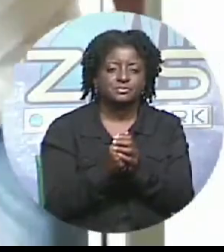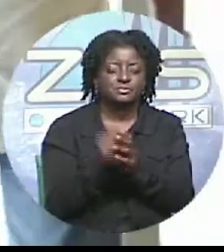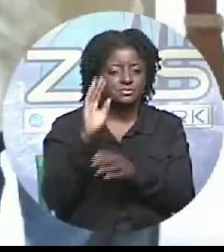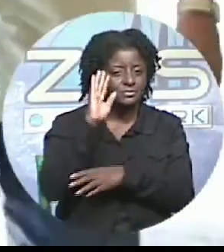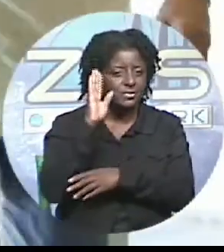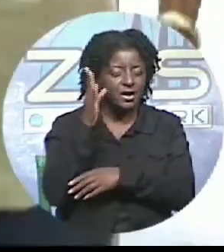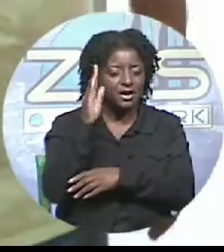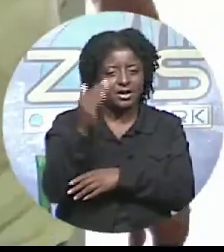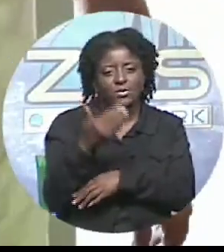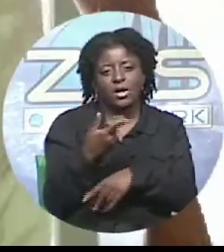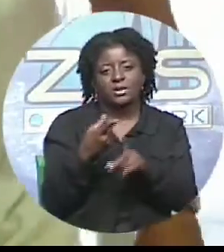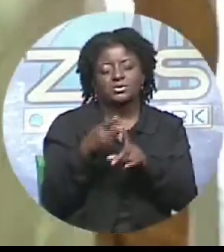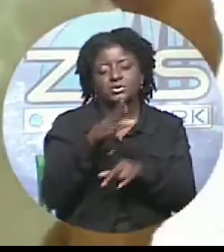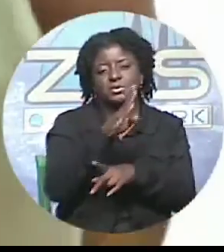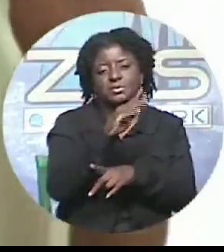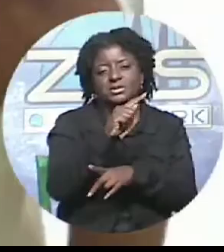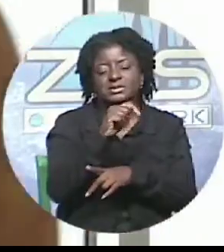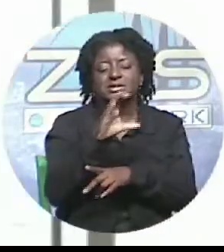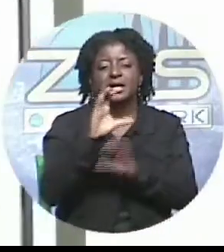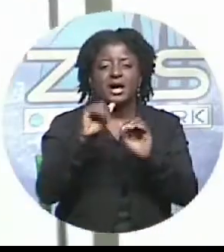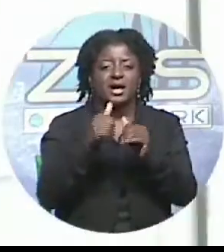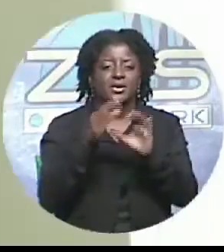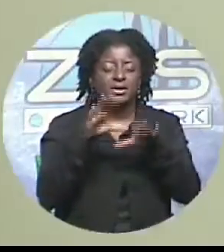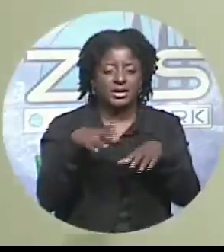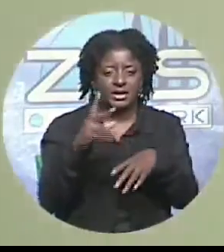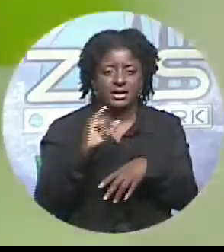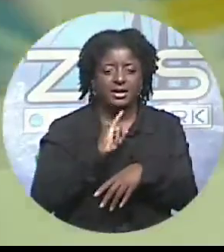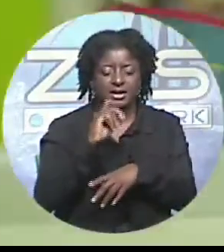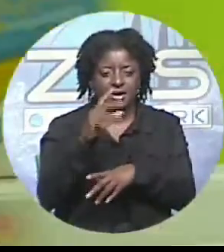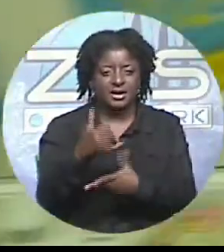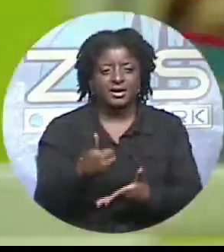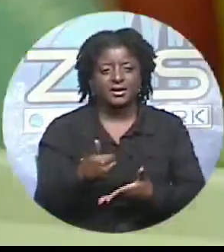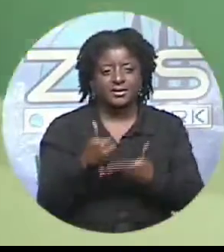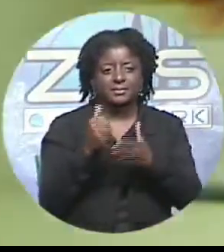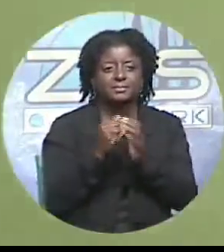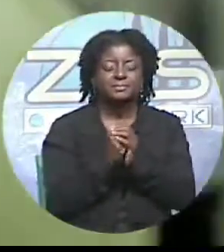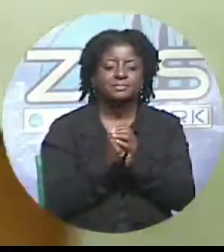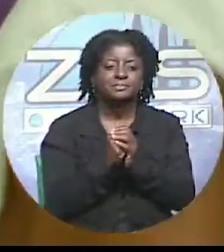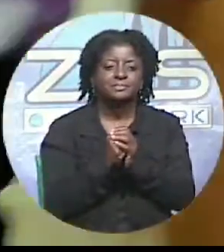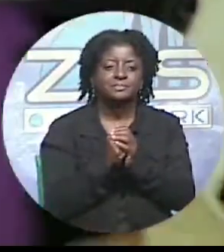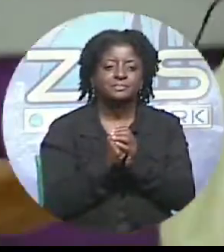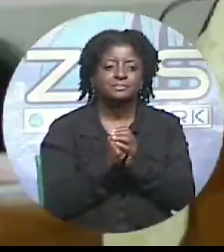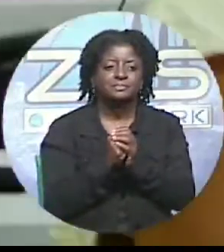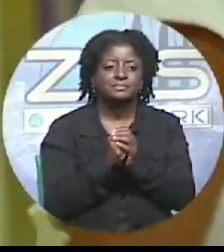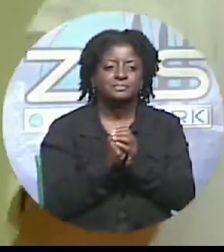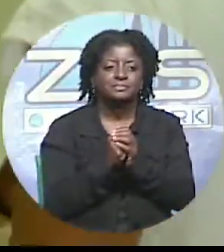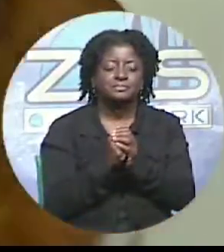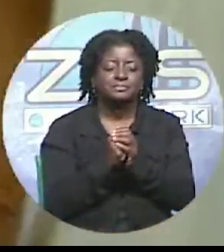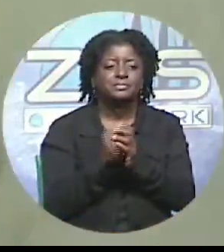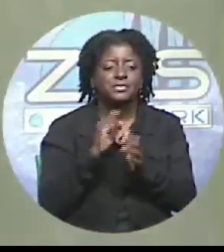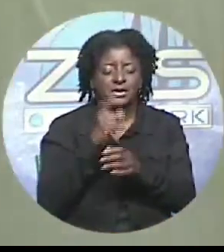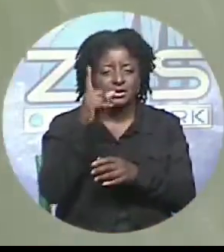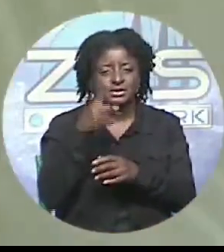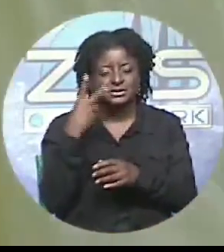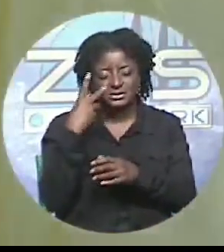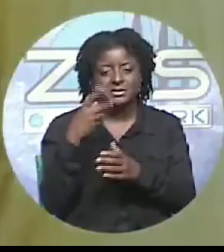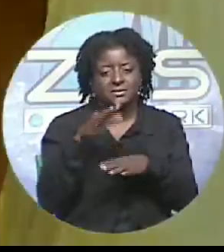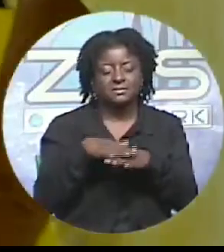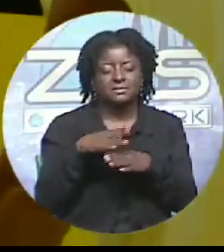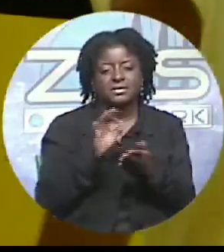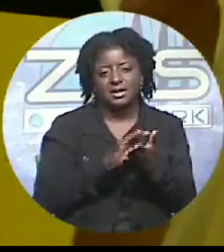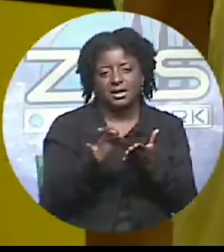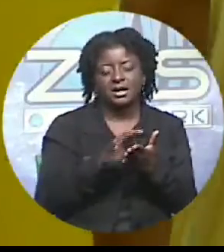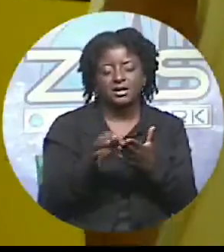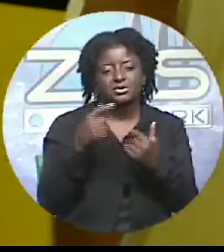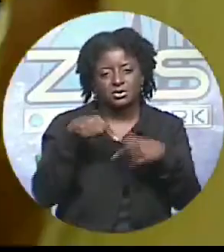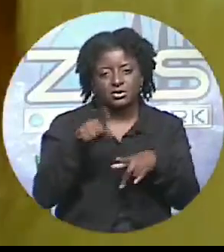Hi, and welcome to BTC. How can I help? I need to put some money on my account. Yes. Okay, you can go right inside Cash's cage